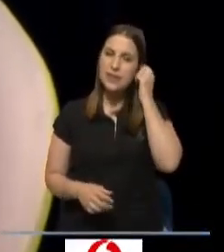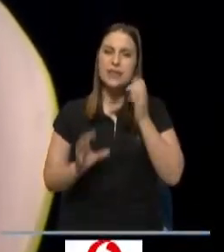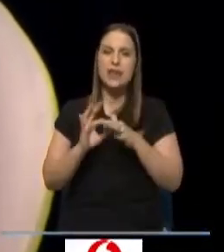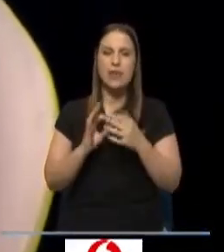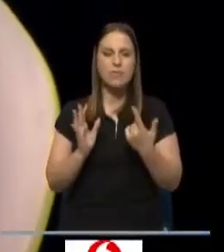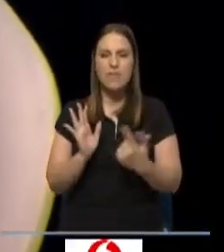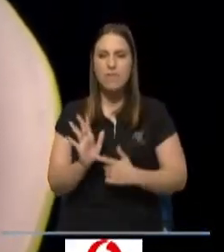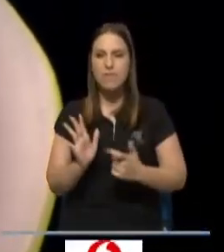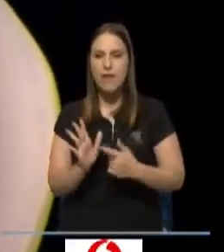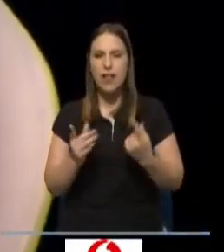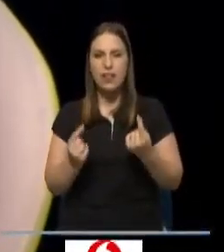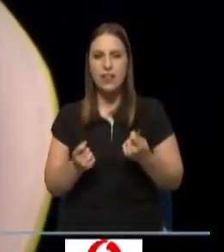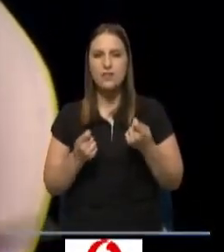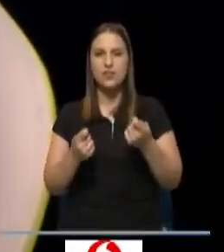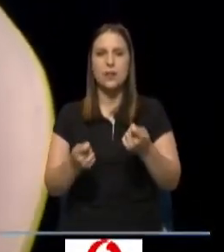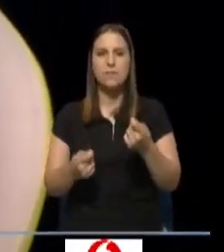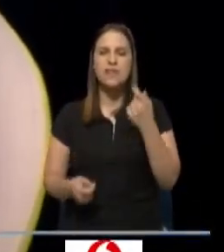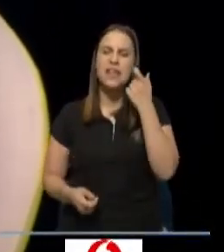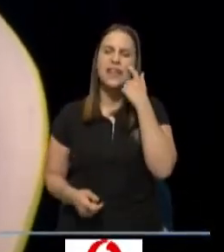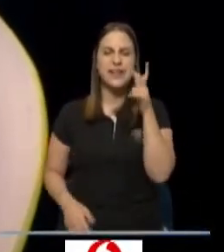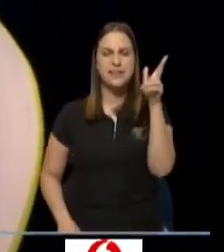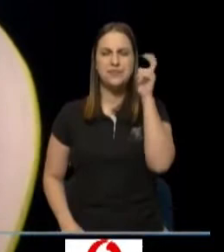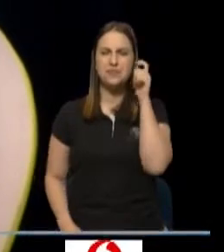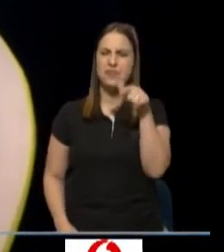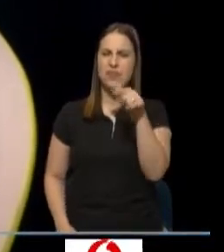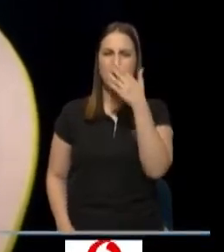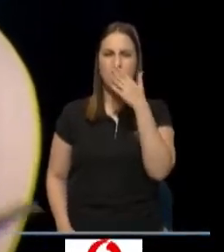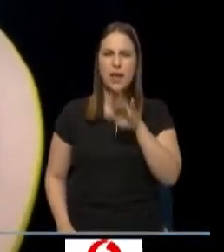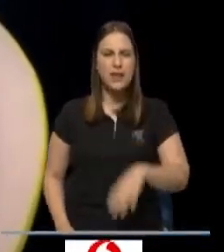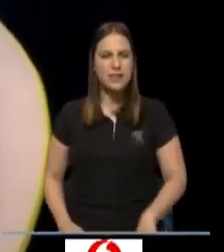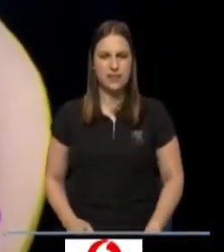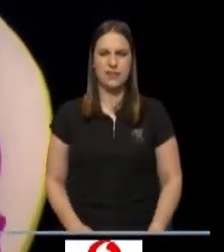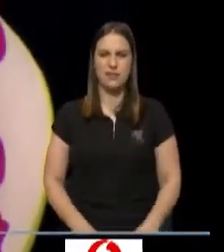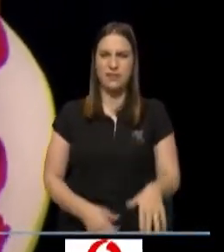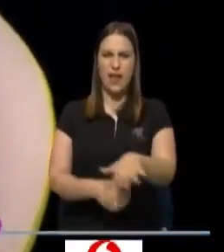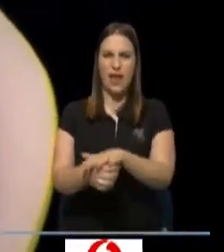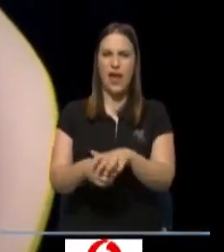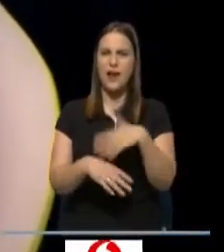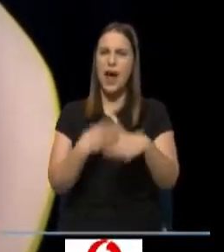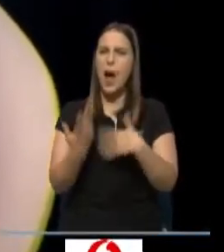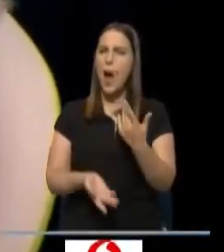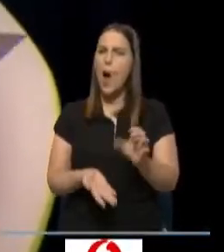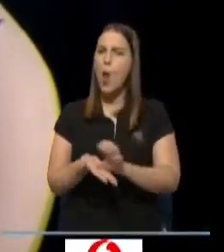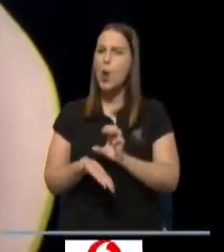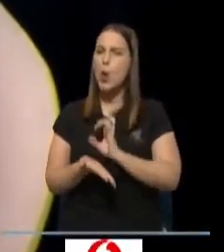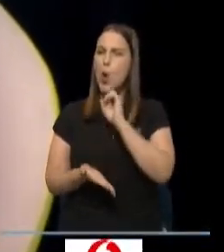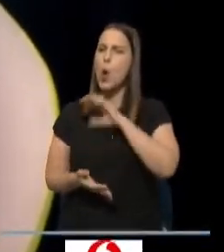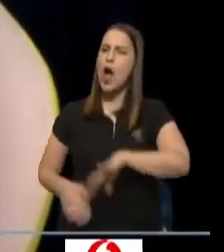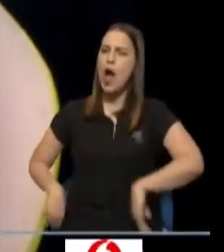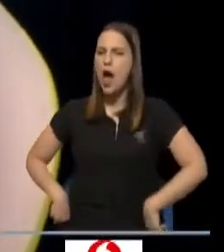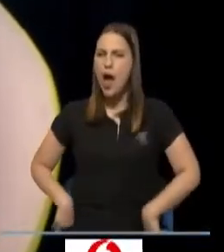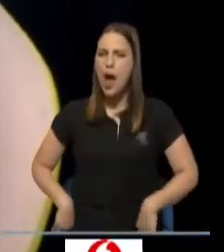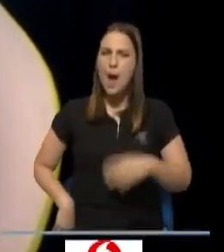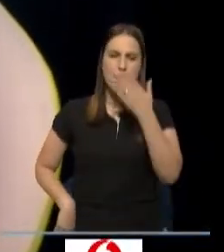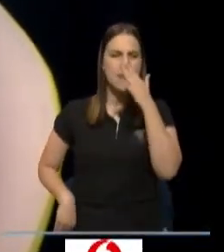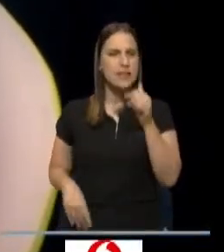So you talk about the lack of incentives to investment. I mean, you would think